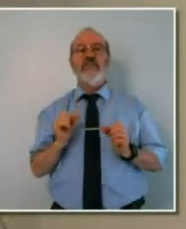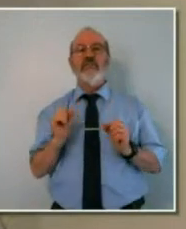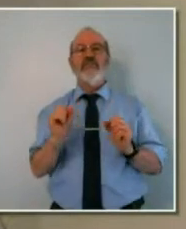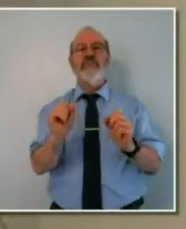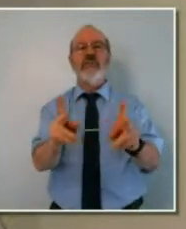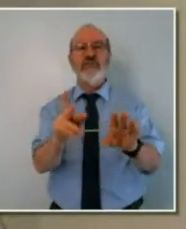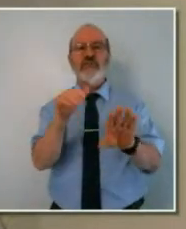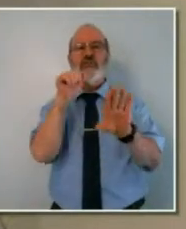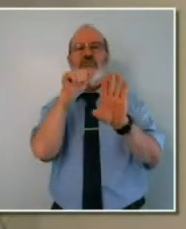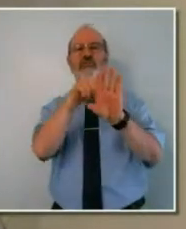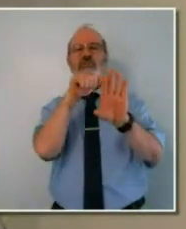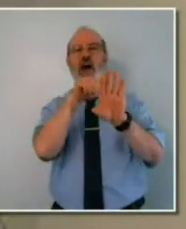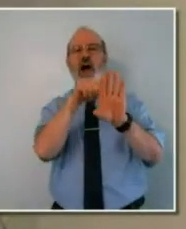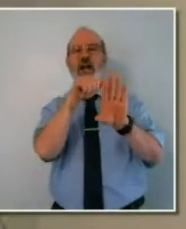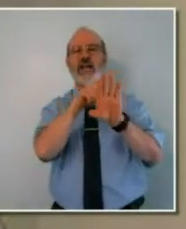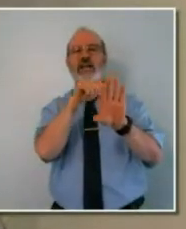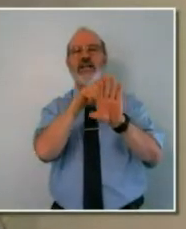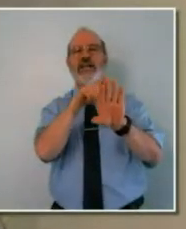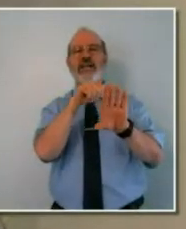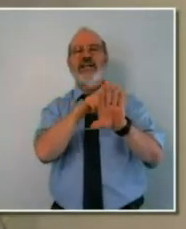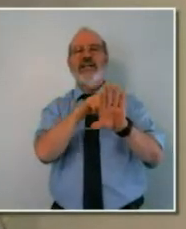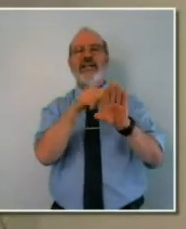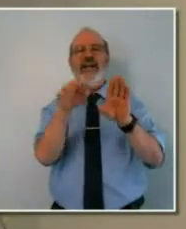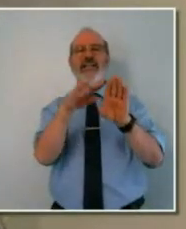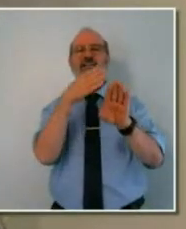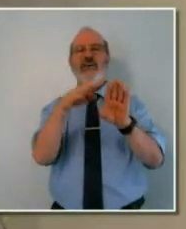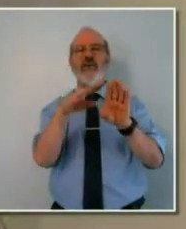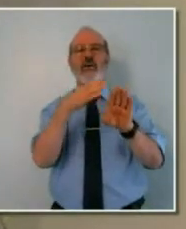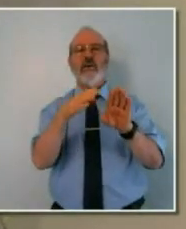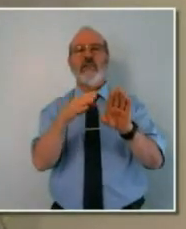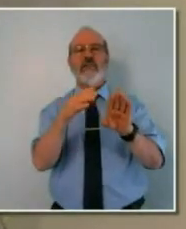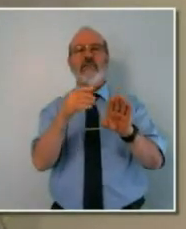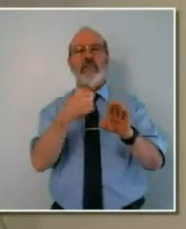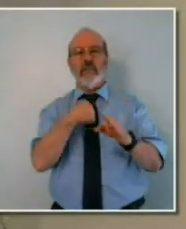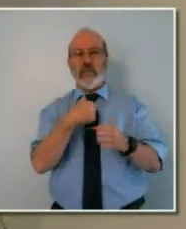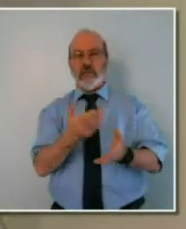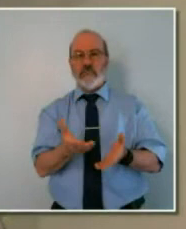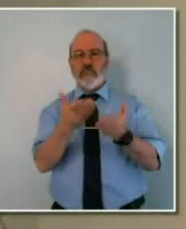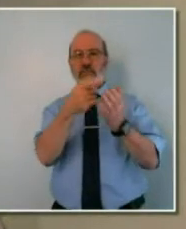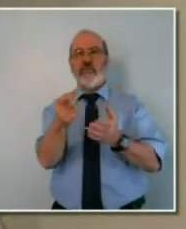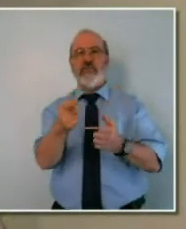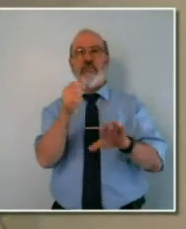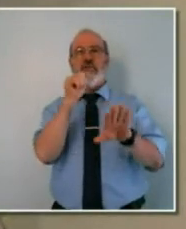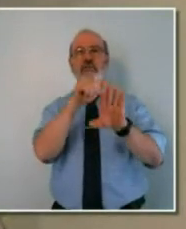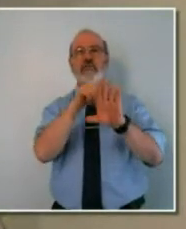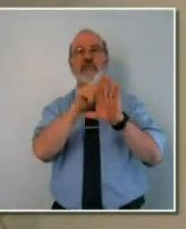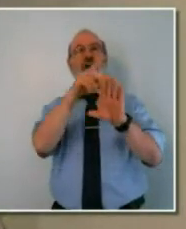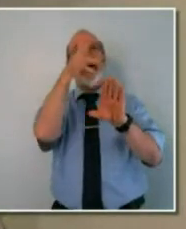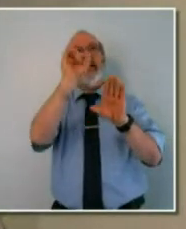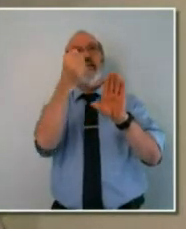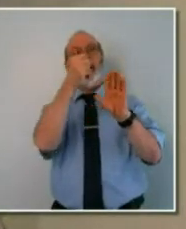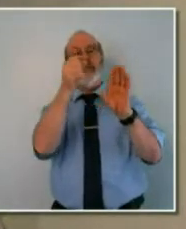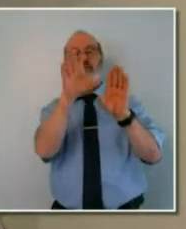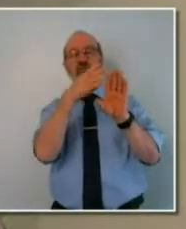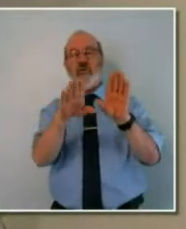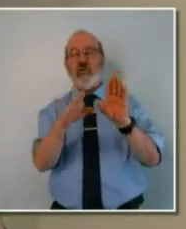knock at the door. I'm going to suggest to you to knock at God's door.